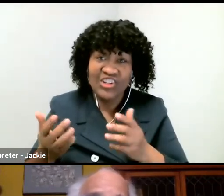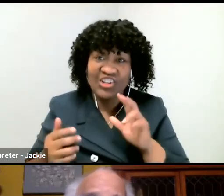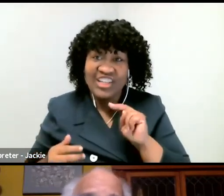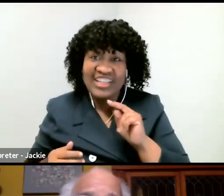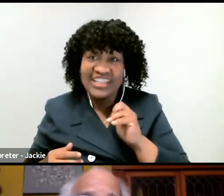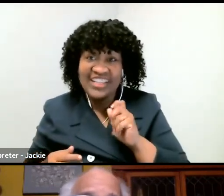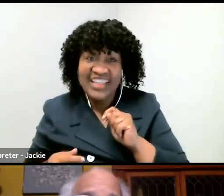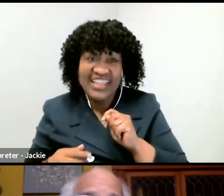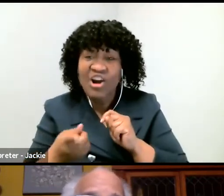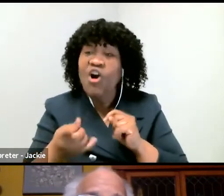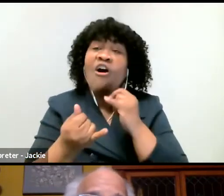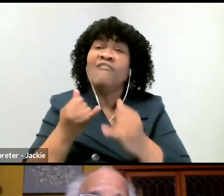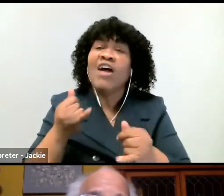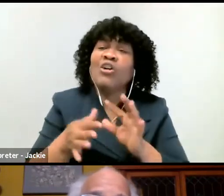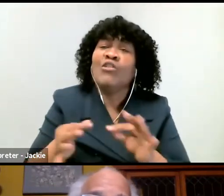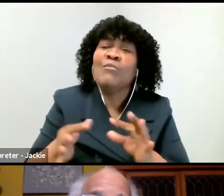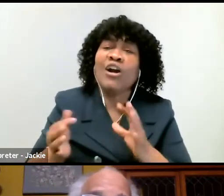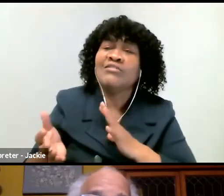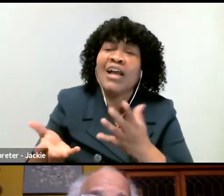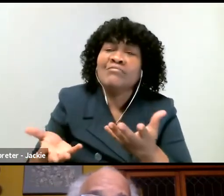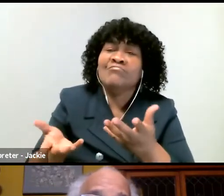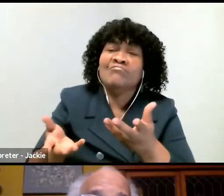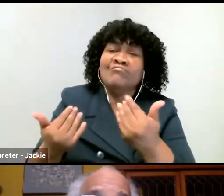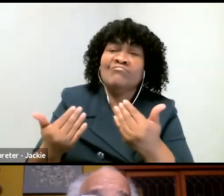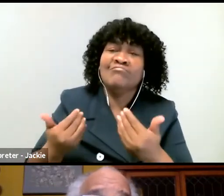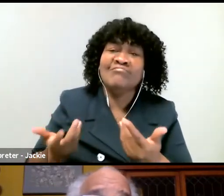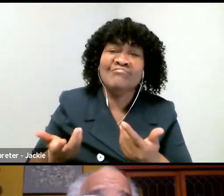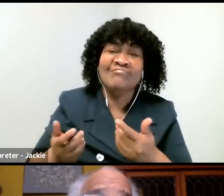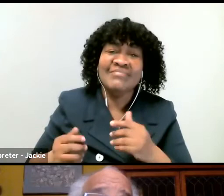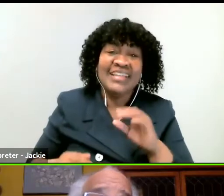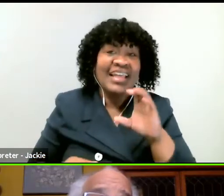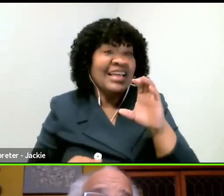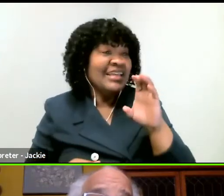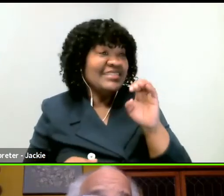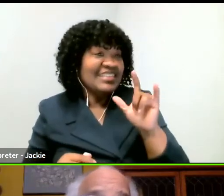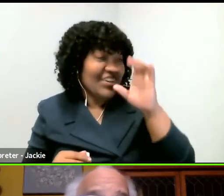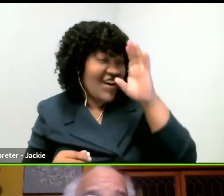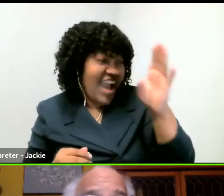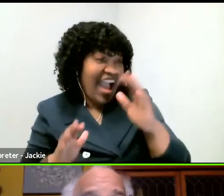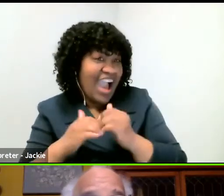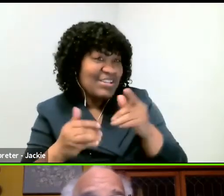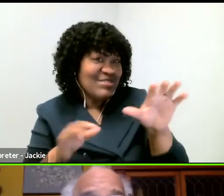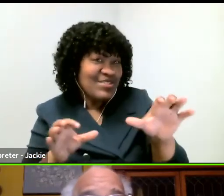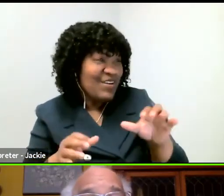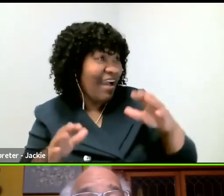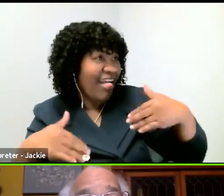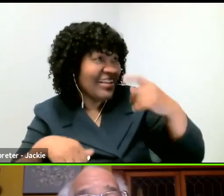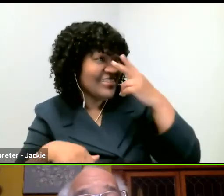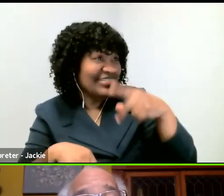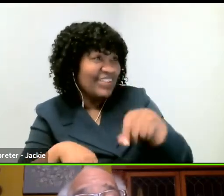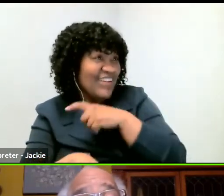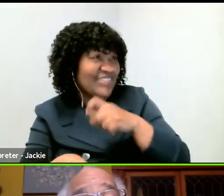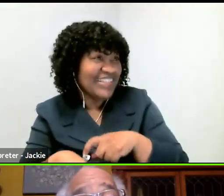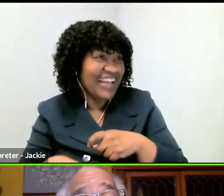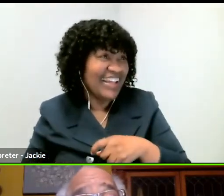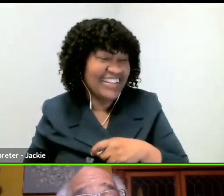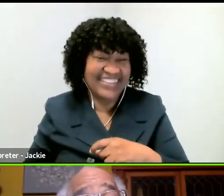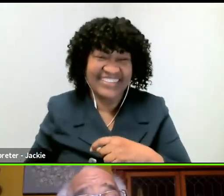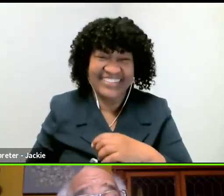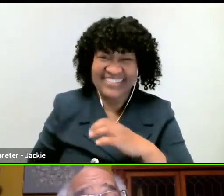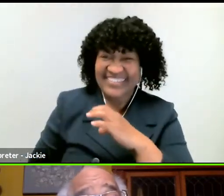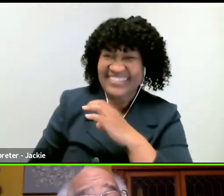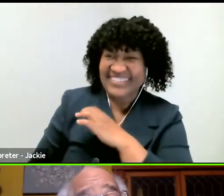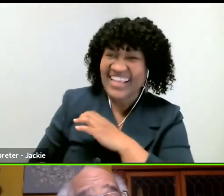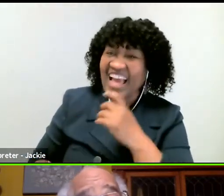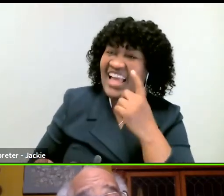Or final remarks or anything like that. Diesel, how you doing? Not too bad. Long time no see. It's been I